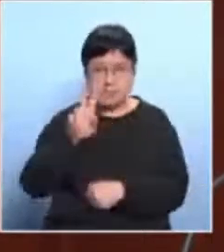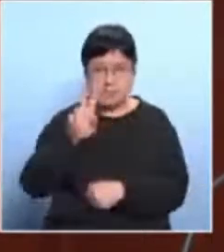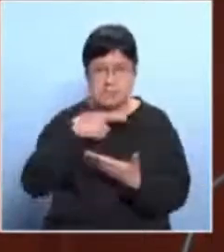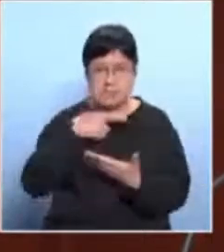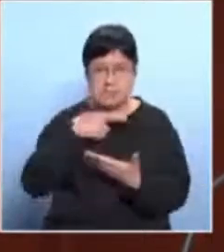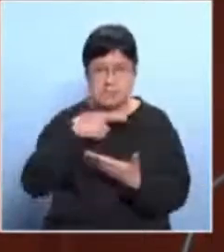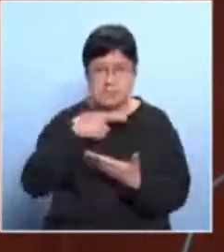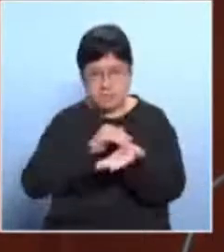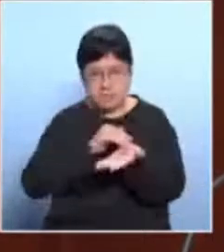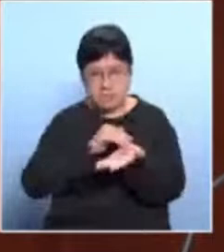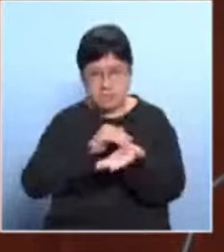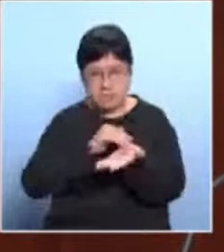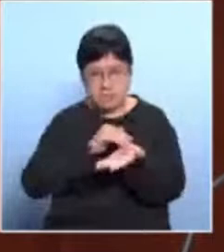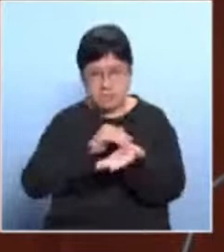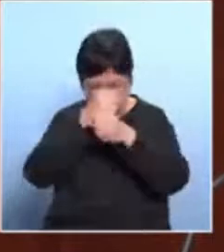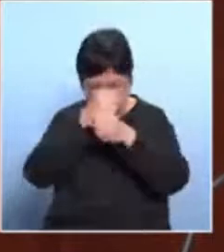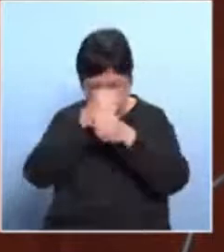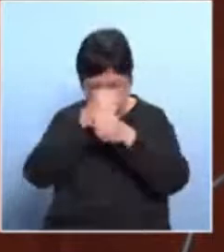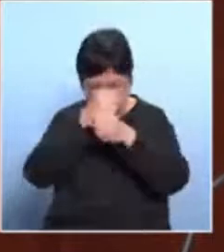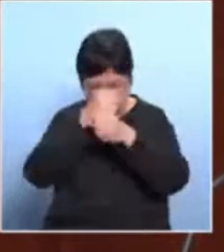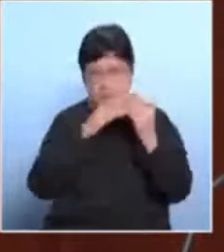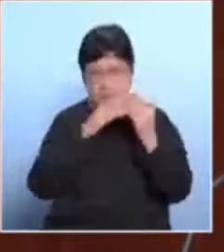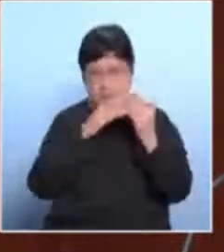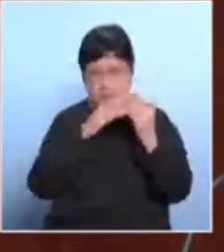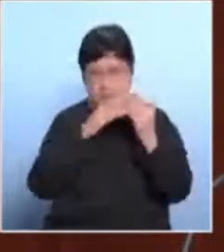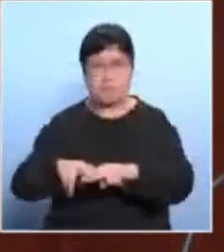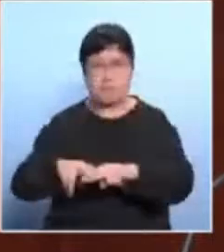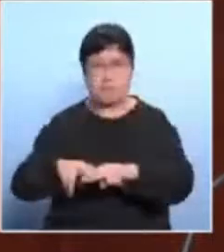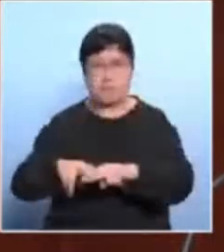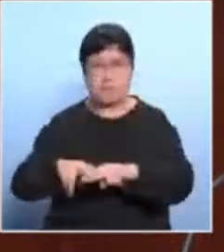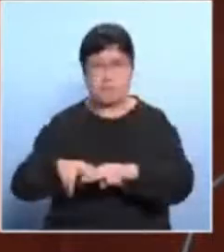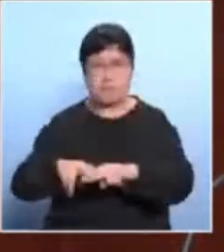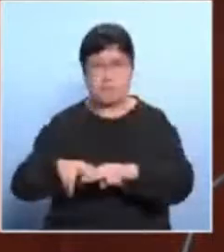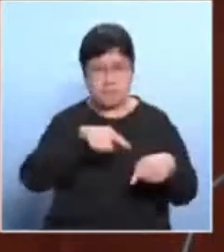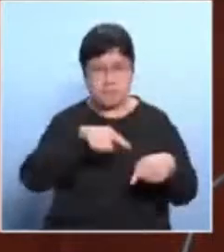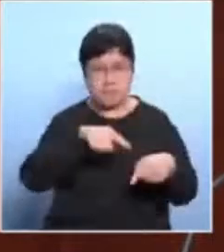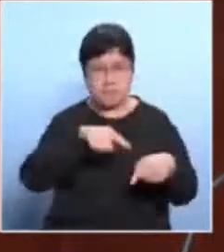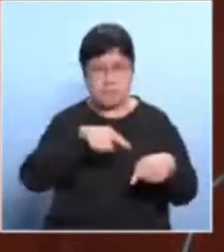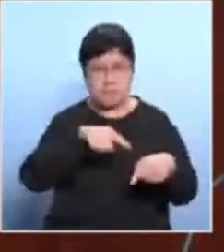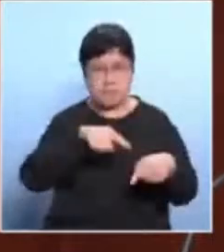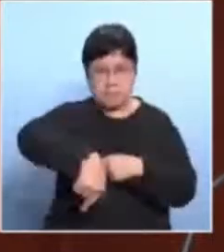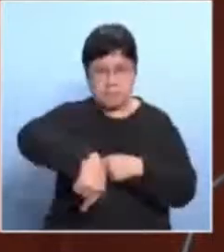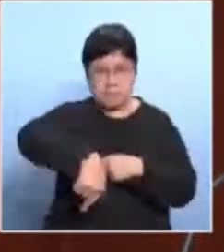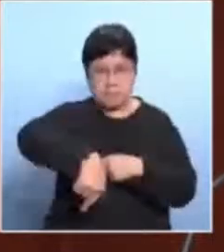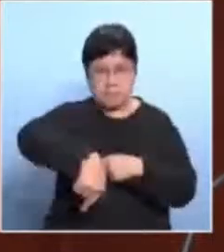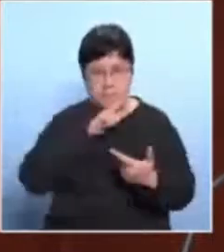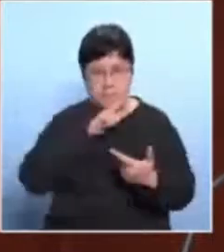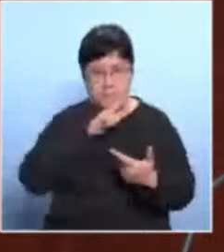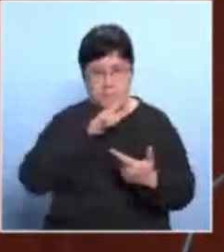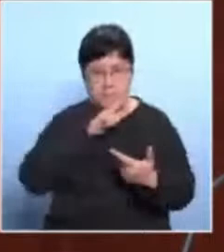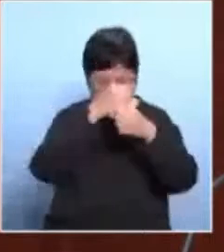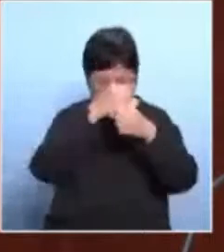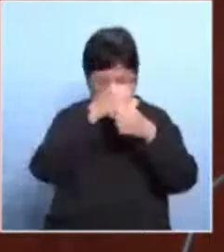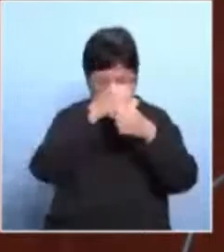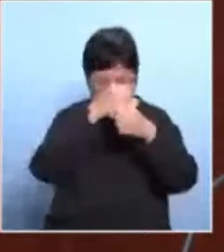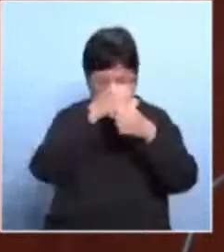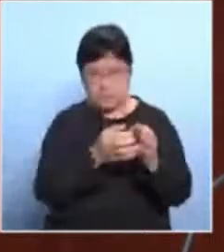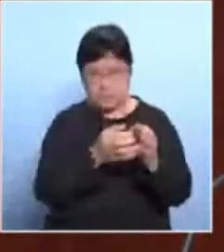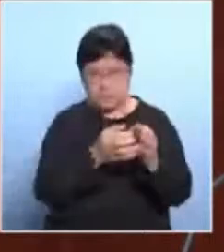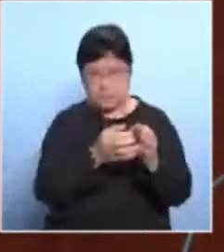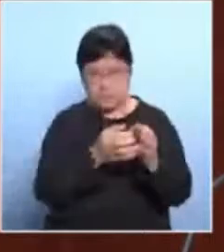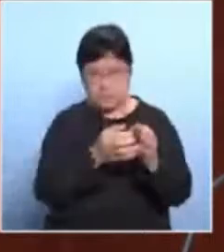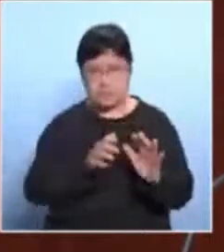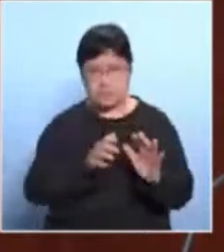particular the GBA, through the Institute, and coordinate clinical trial work between the two places to comply